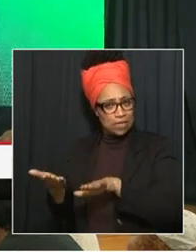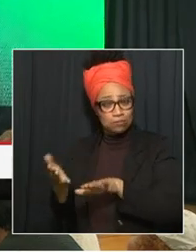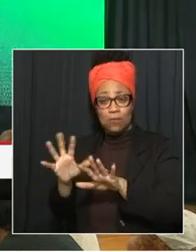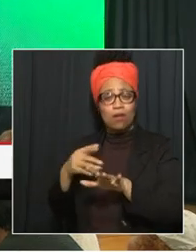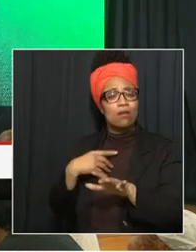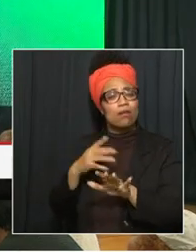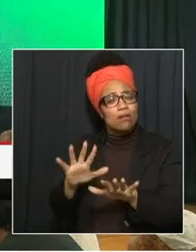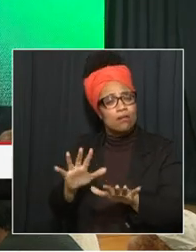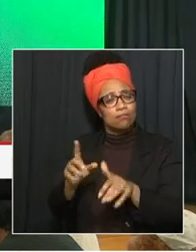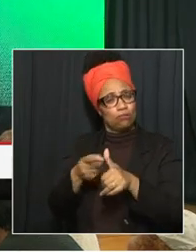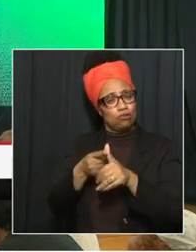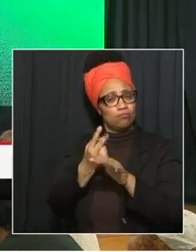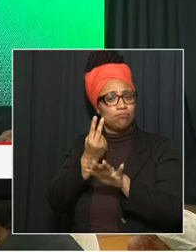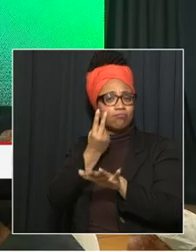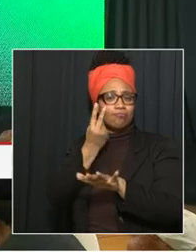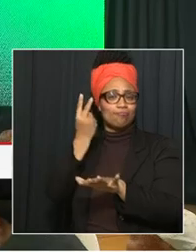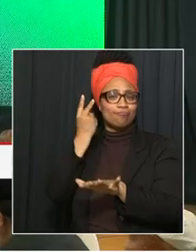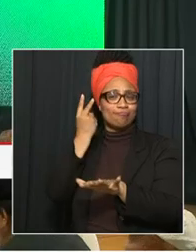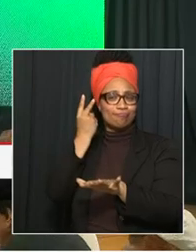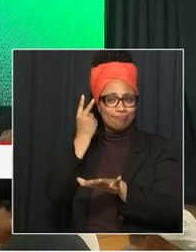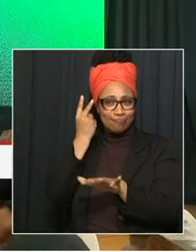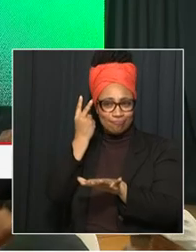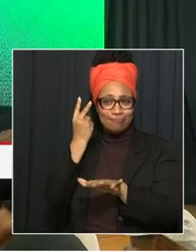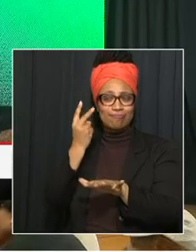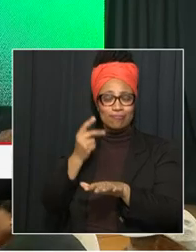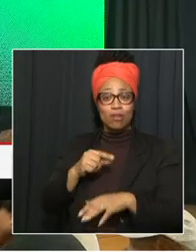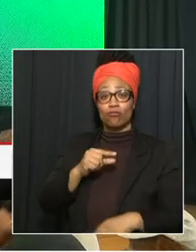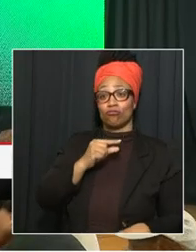Reverend Graylin Hagler.